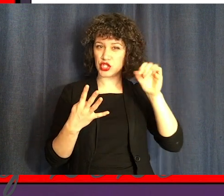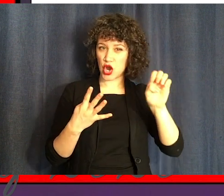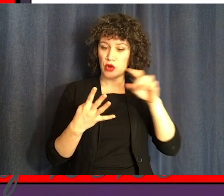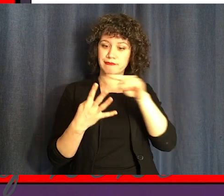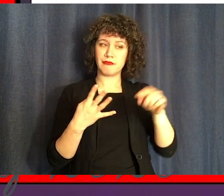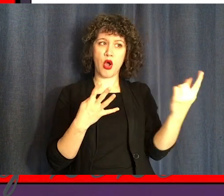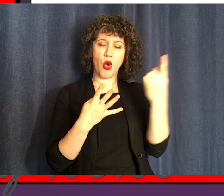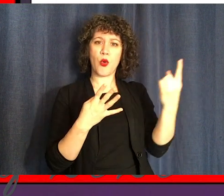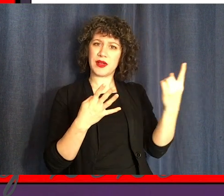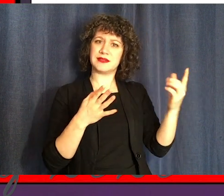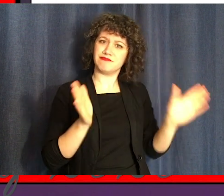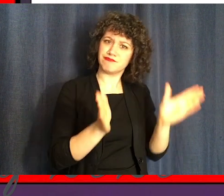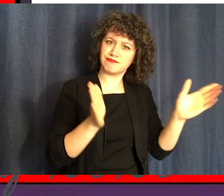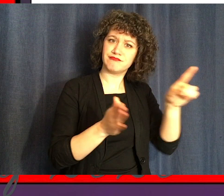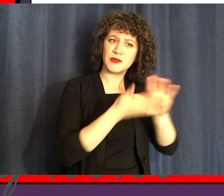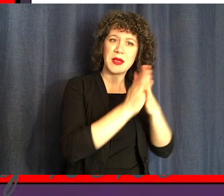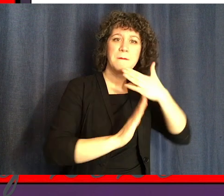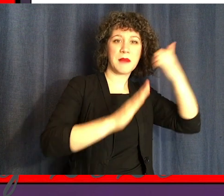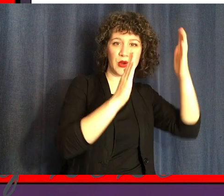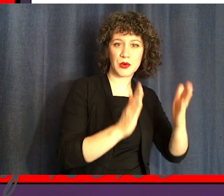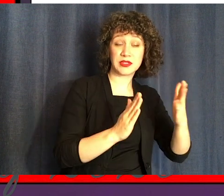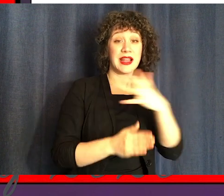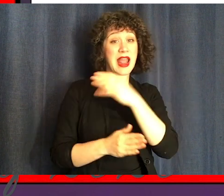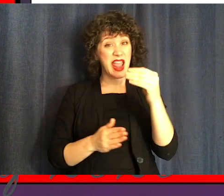a strong foundation for his future.